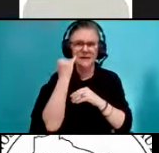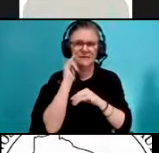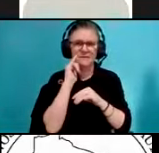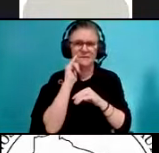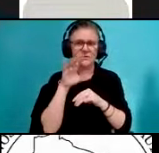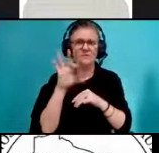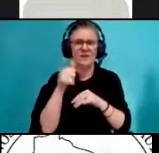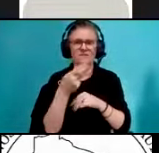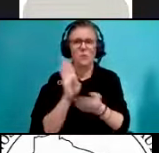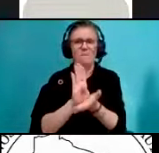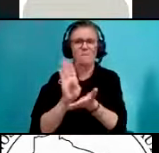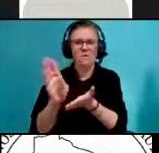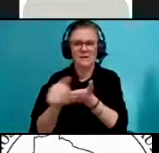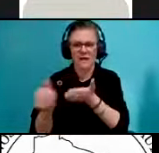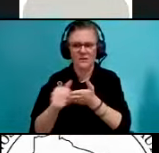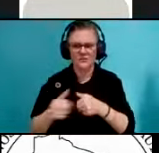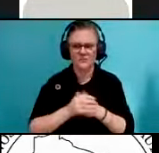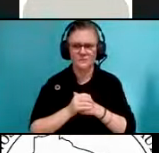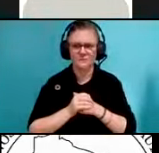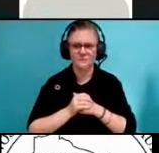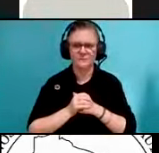billion. So.